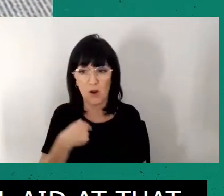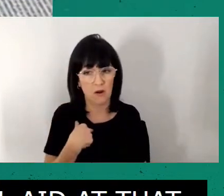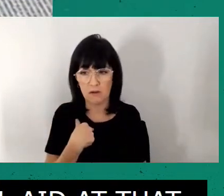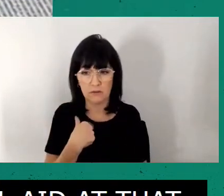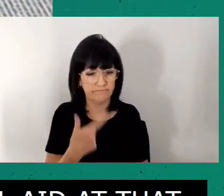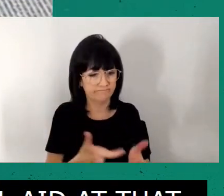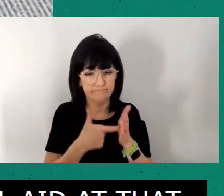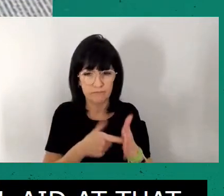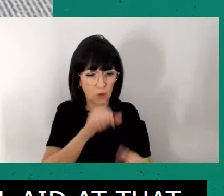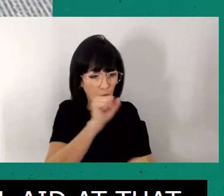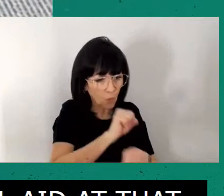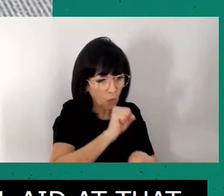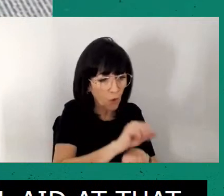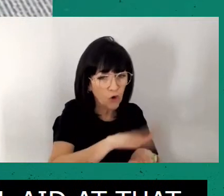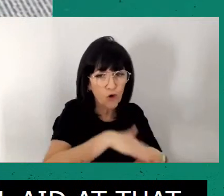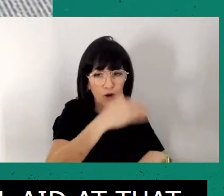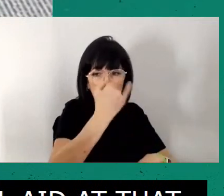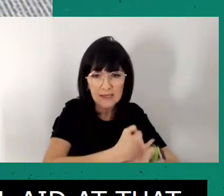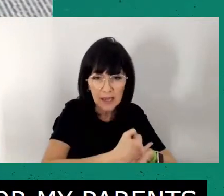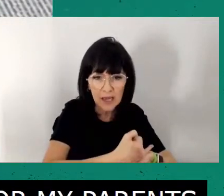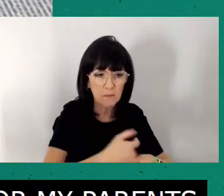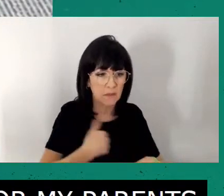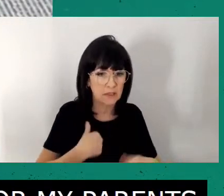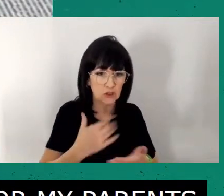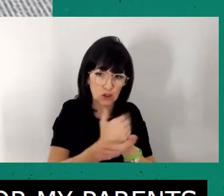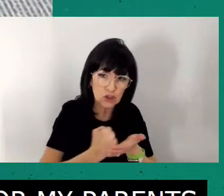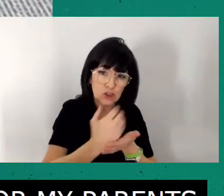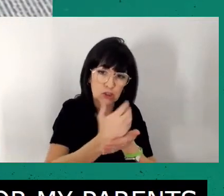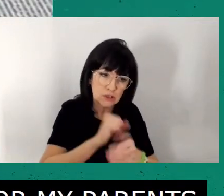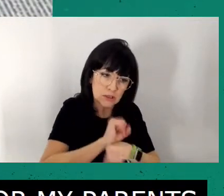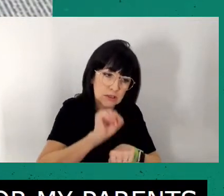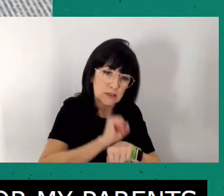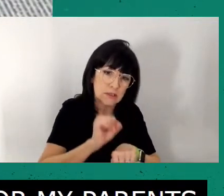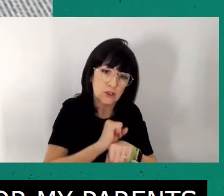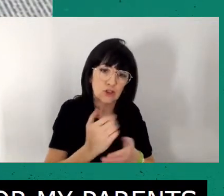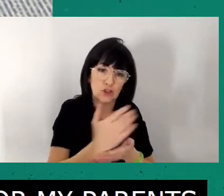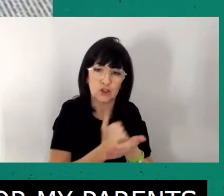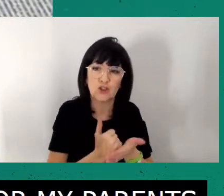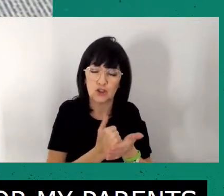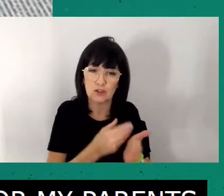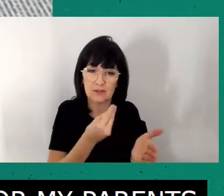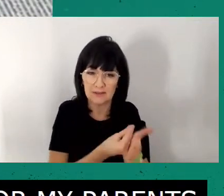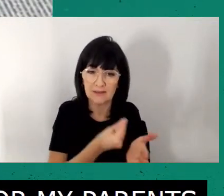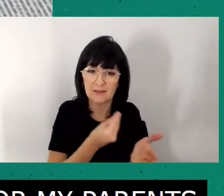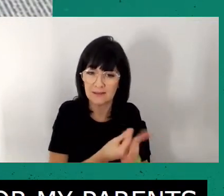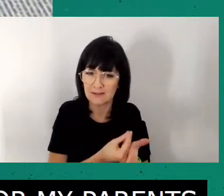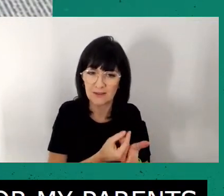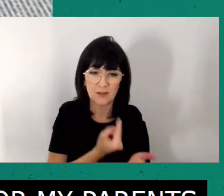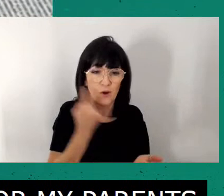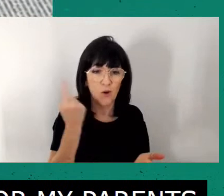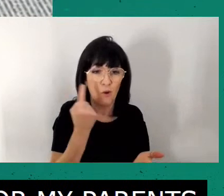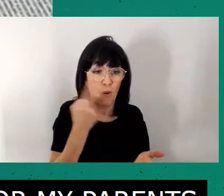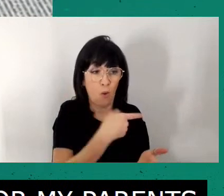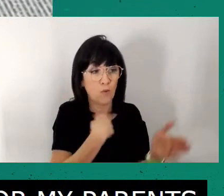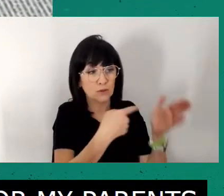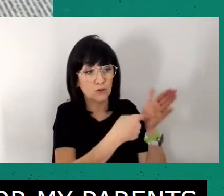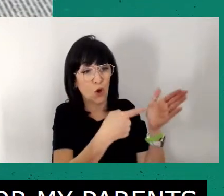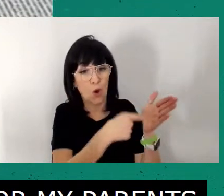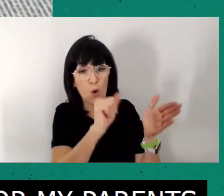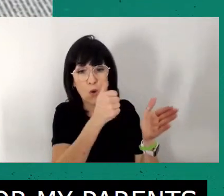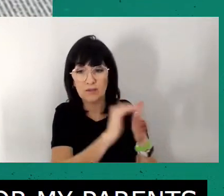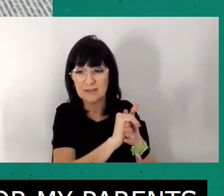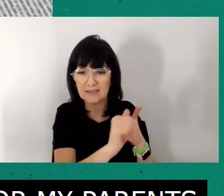during the school year, which meant that I always had an outstanding bill of $10 a month. And I had to go to